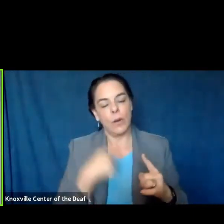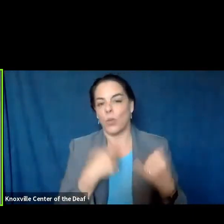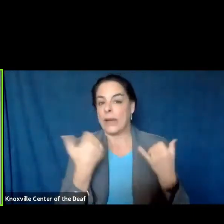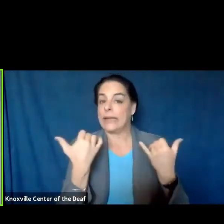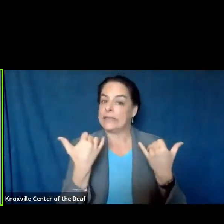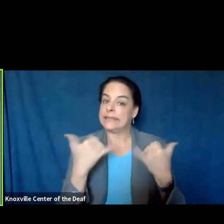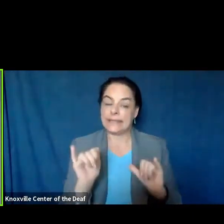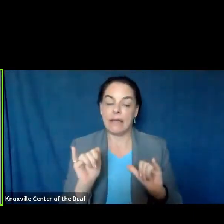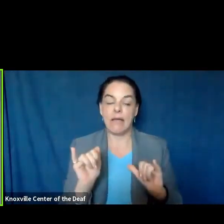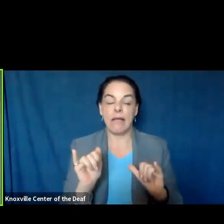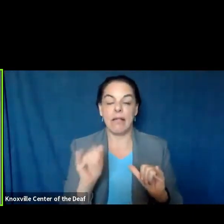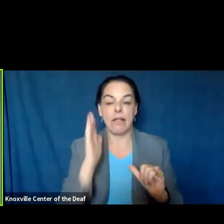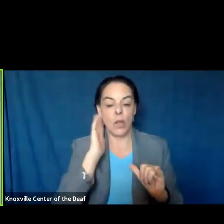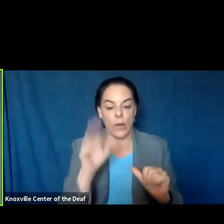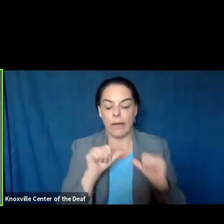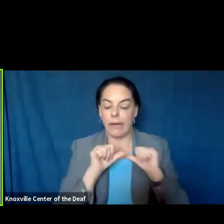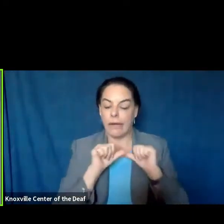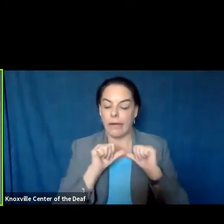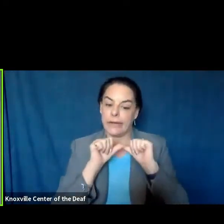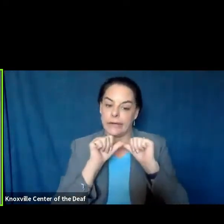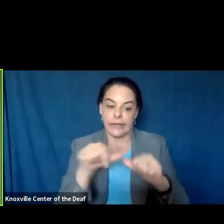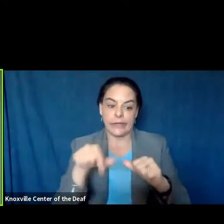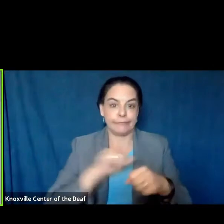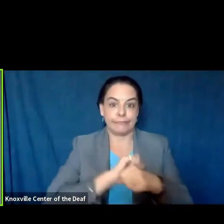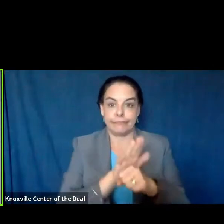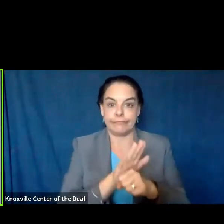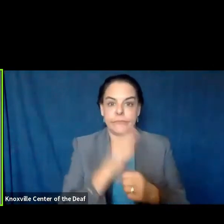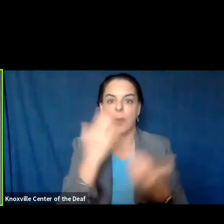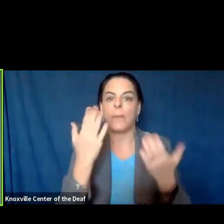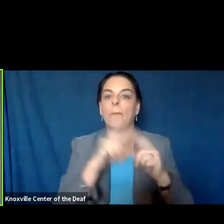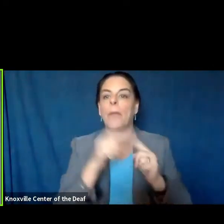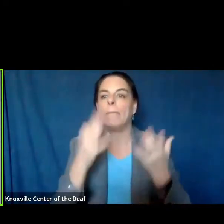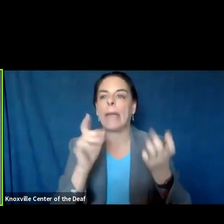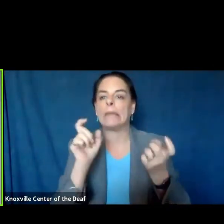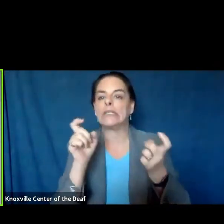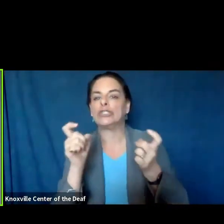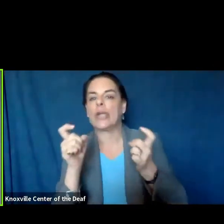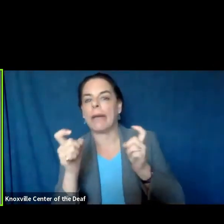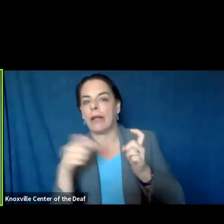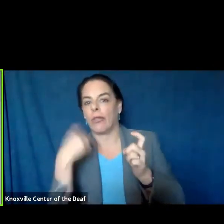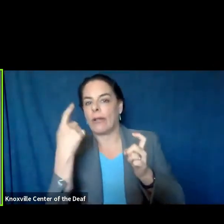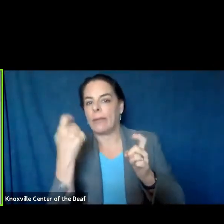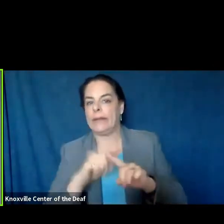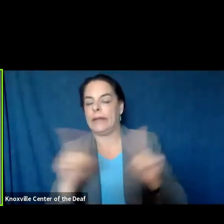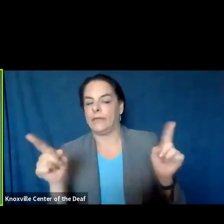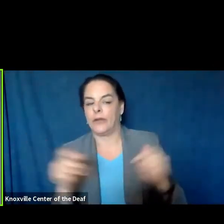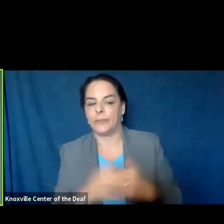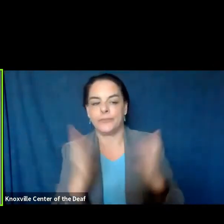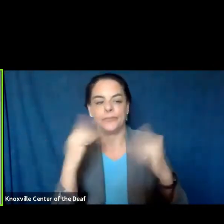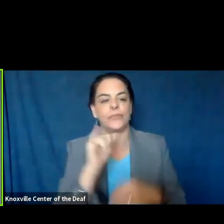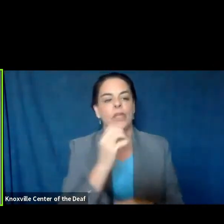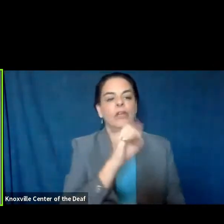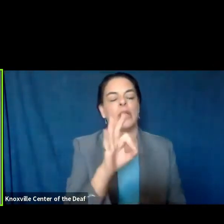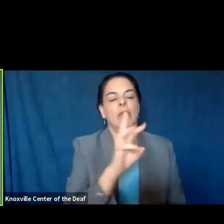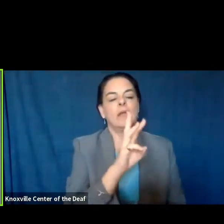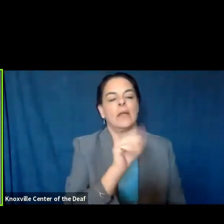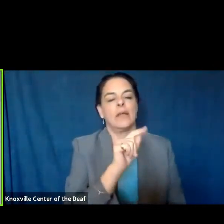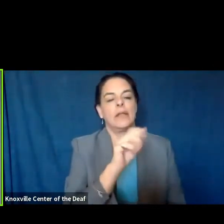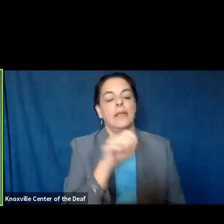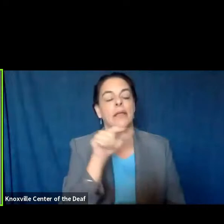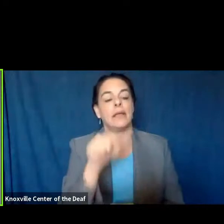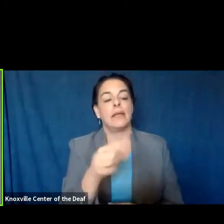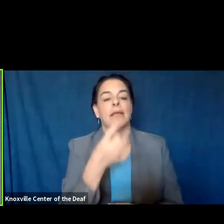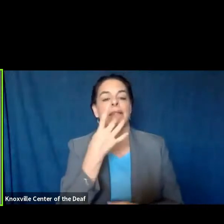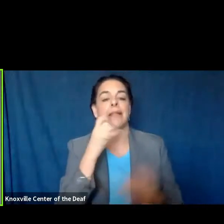game, and we're going to continue to be in the game for a while. It just might look a little bit different coming up soon. From Jeff with WATE, the traffic